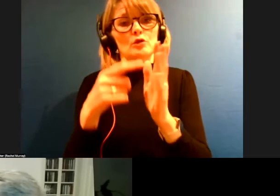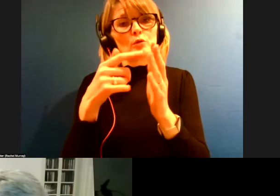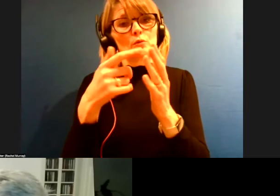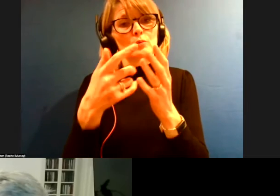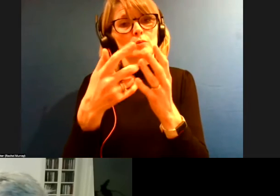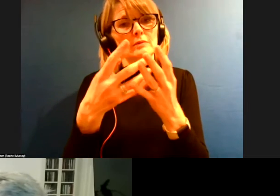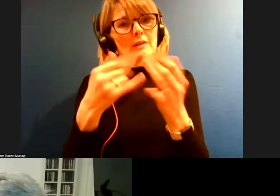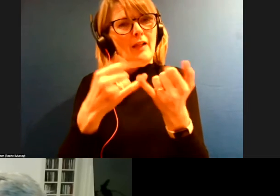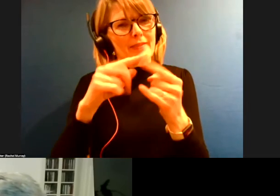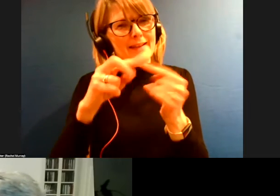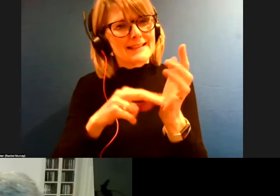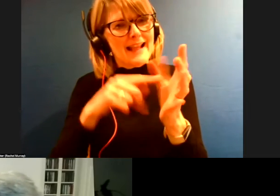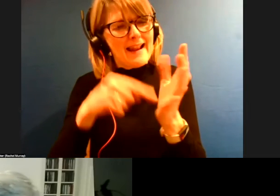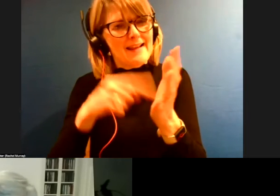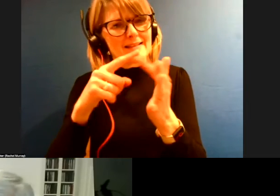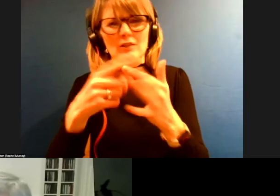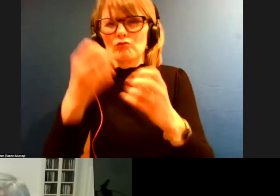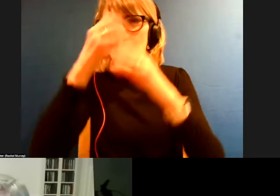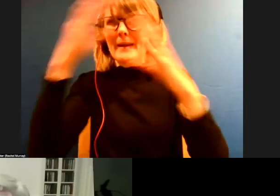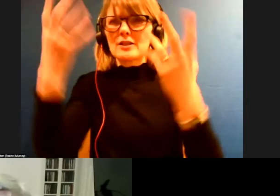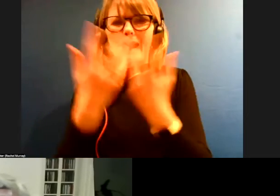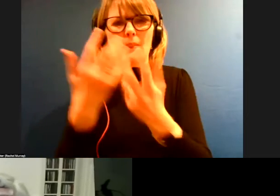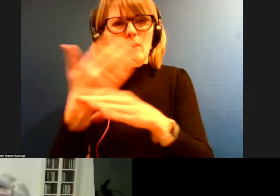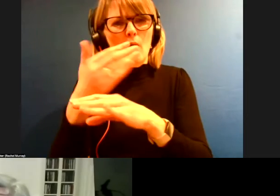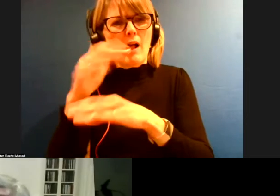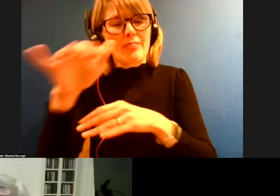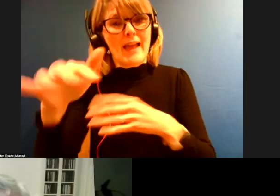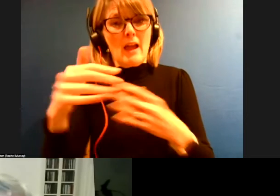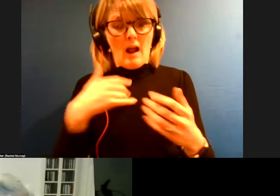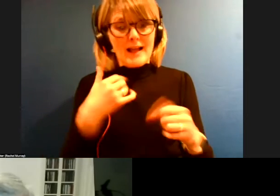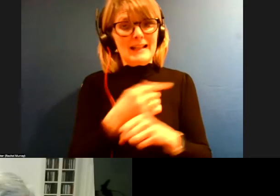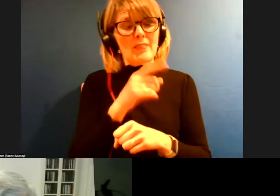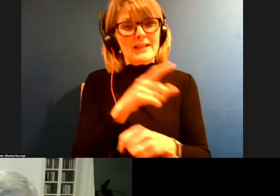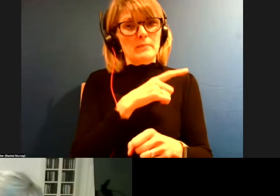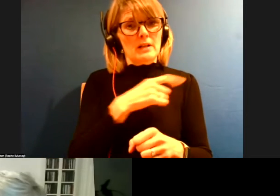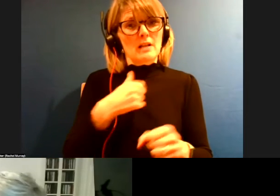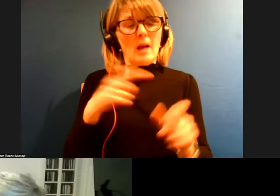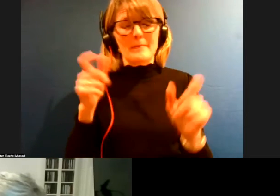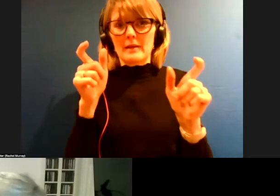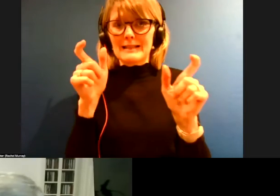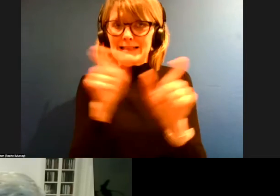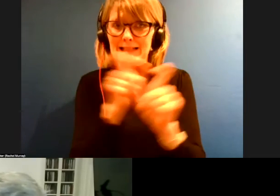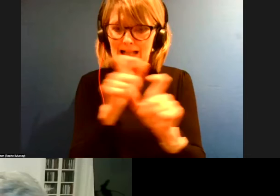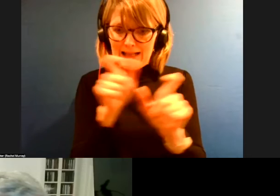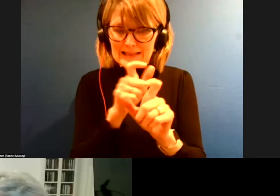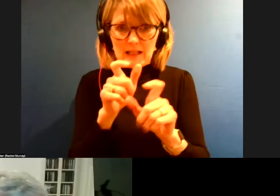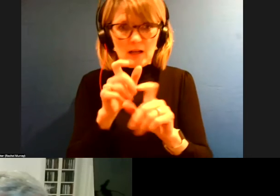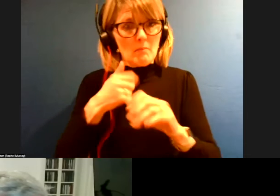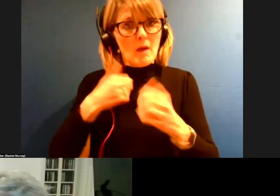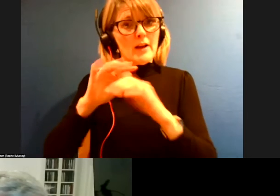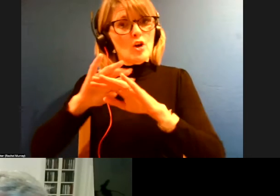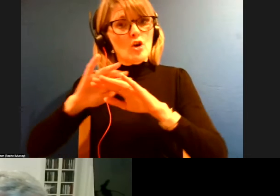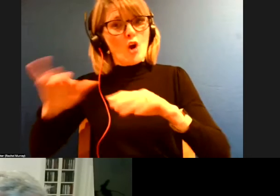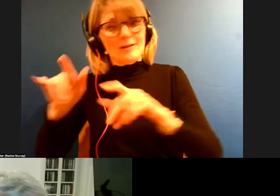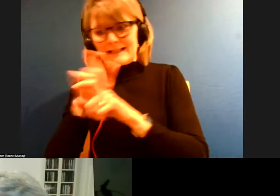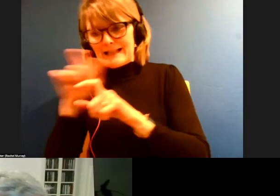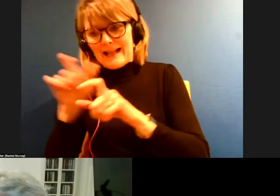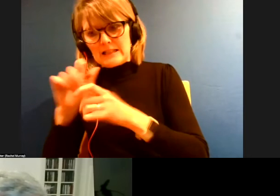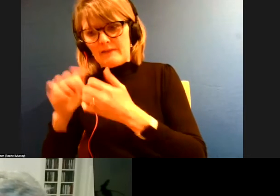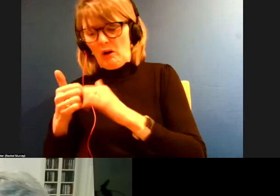work there. And I did this because I'm dyslexic, and my non-dyslexic colleagues had no idea what to do at that